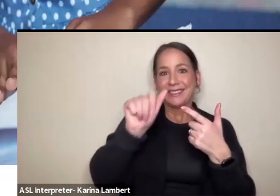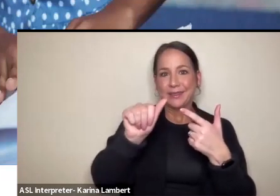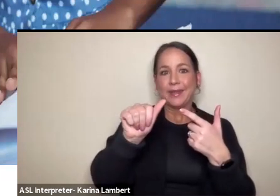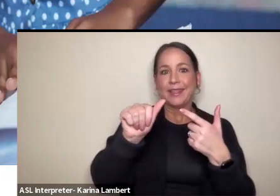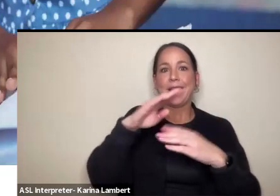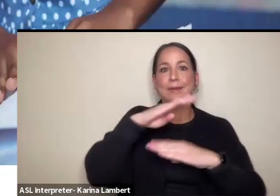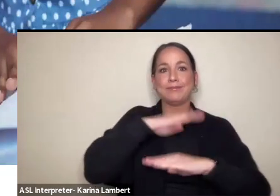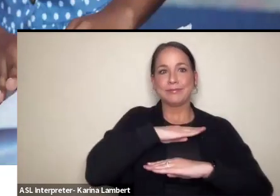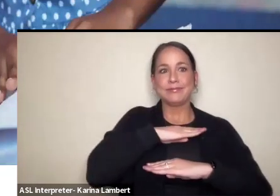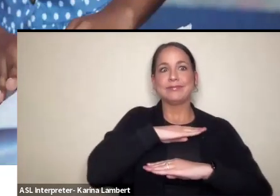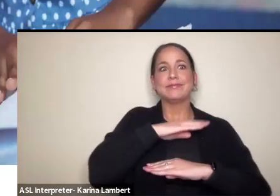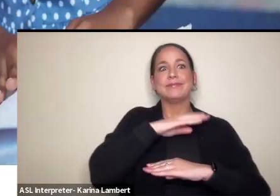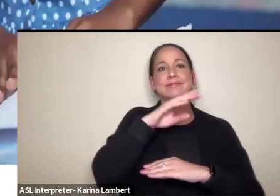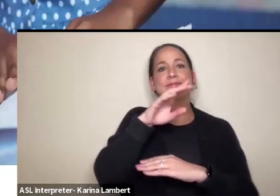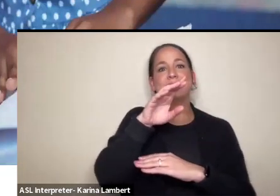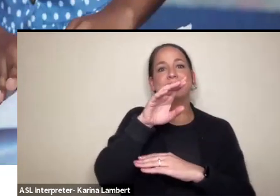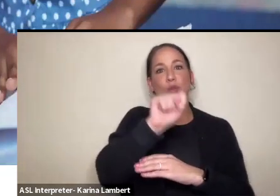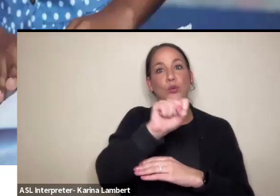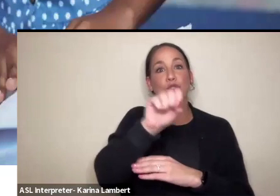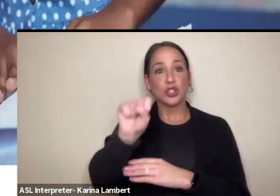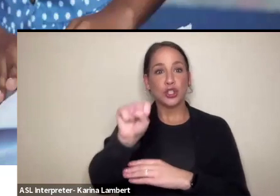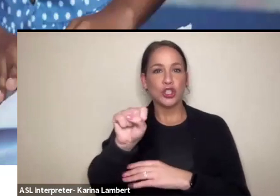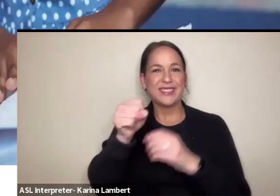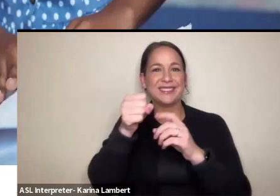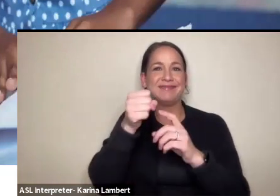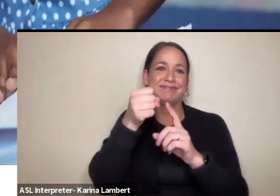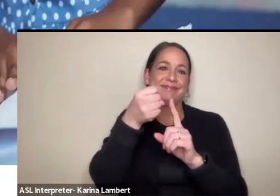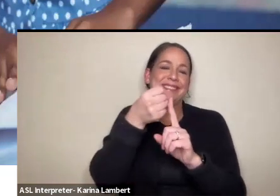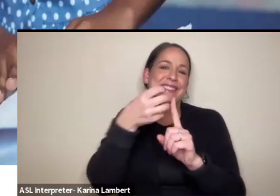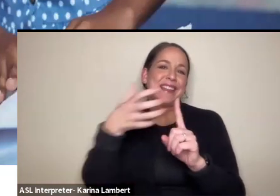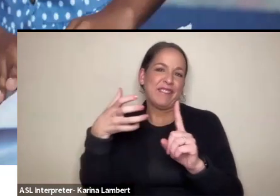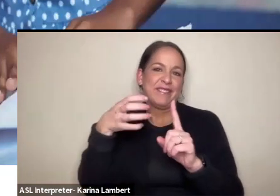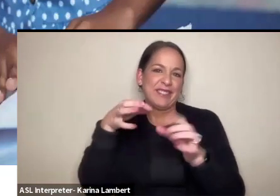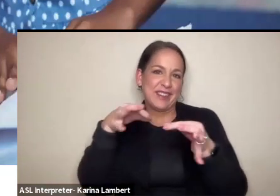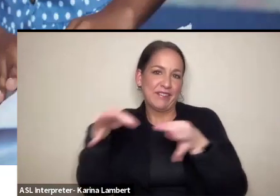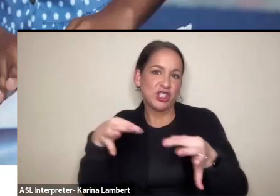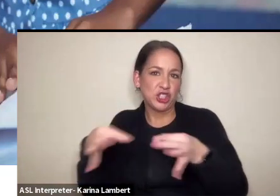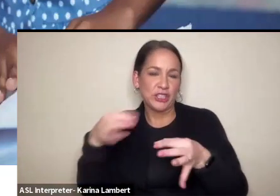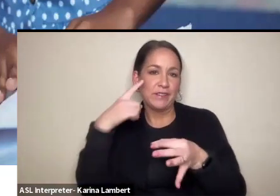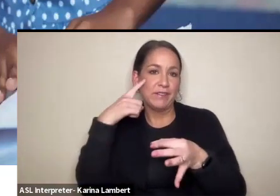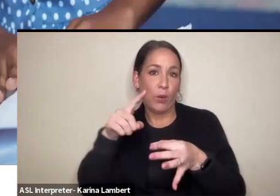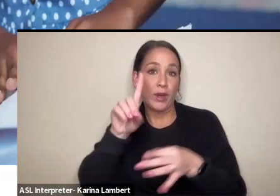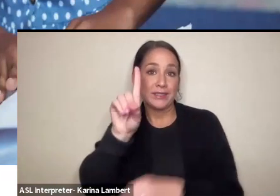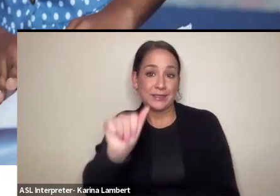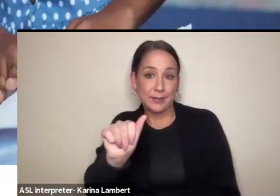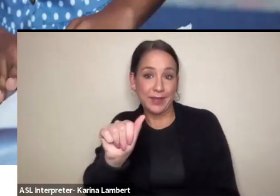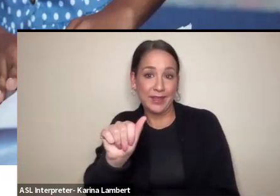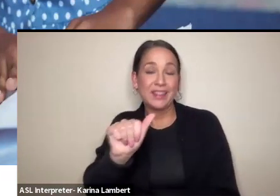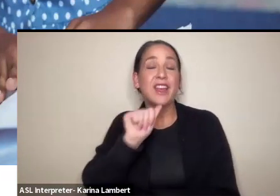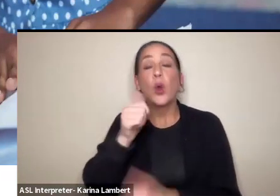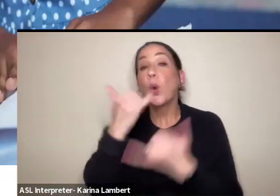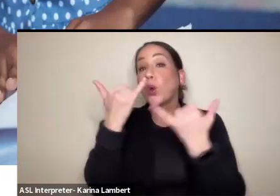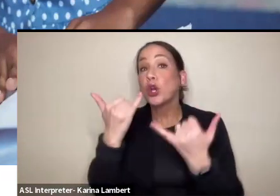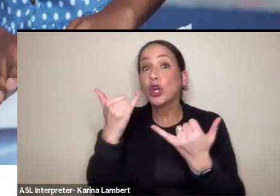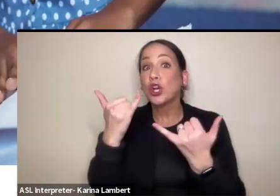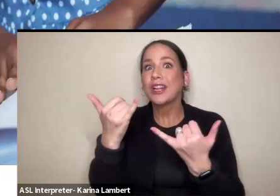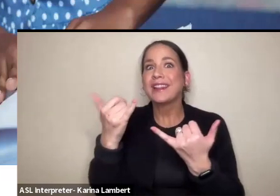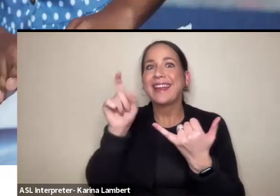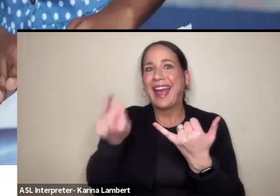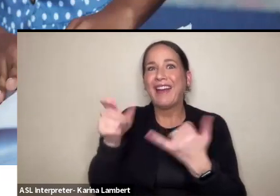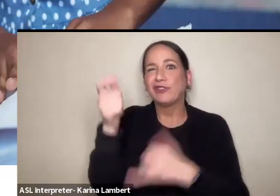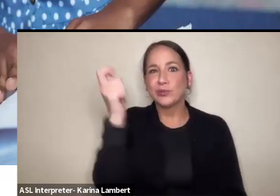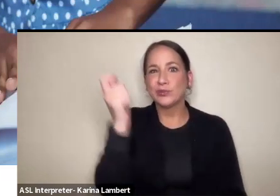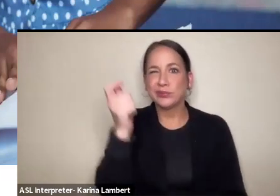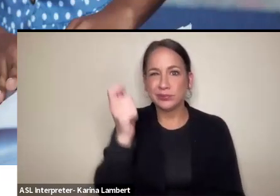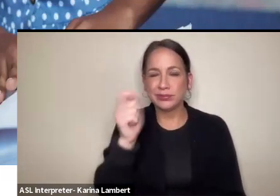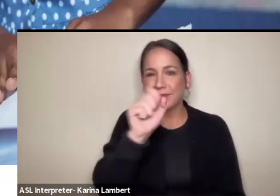Administration's definition of a disability. They don't have to currently be receiving SSI or SSDI, but they just have to